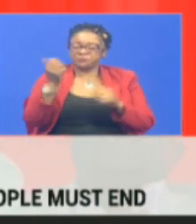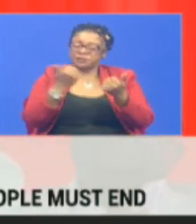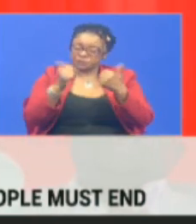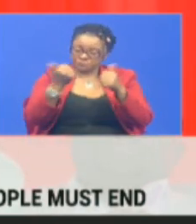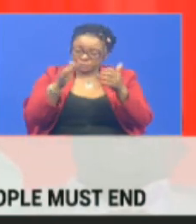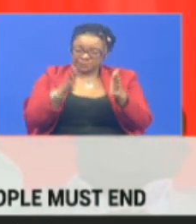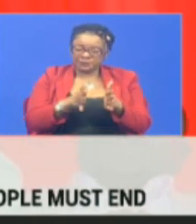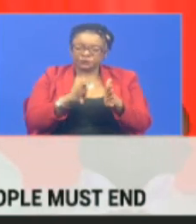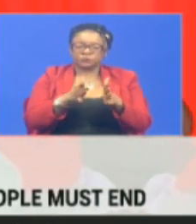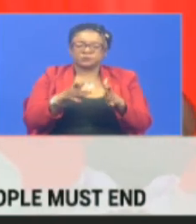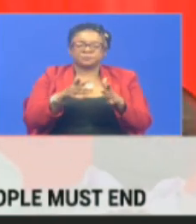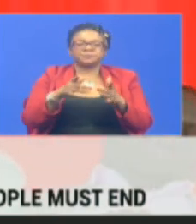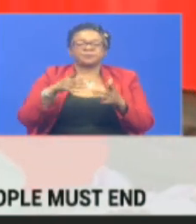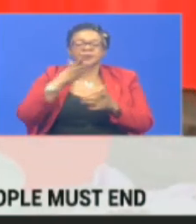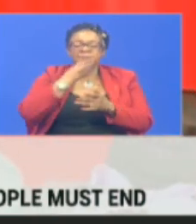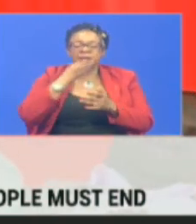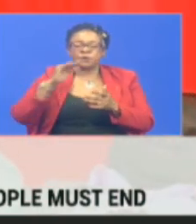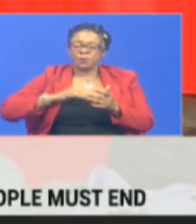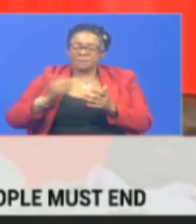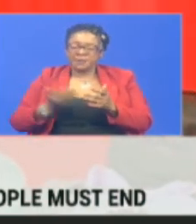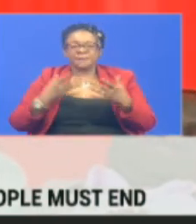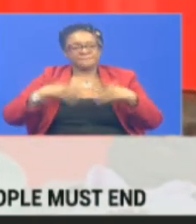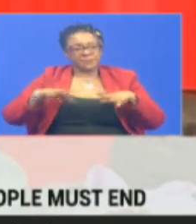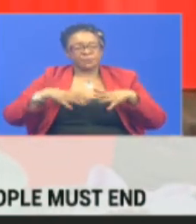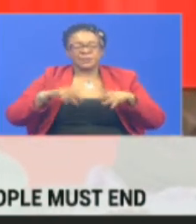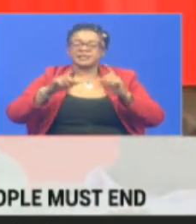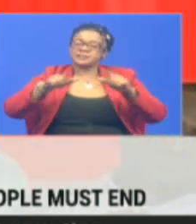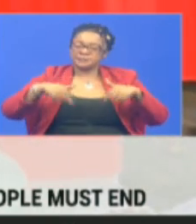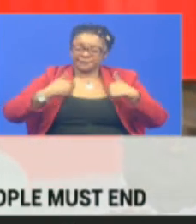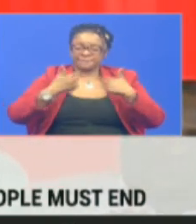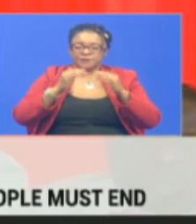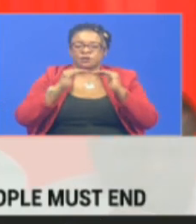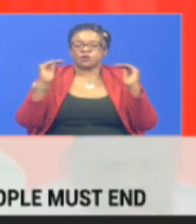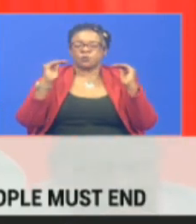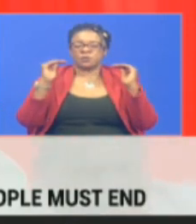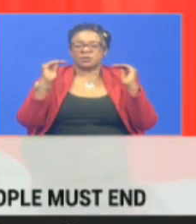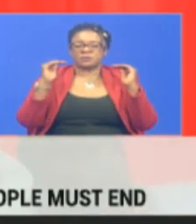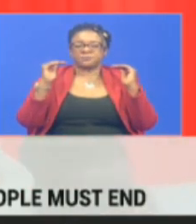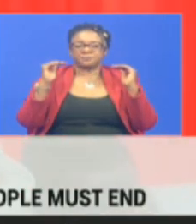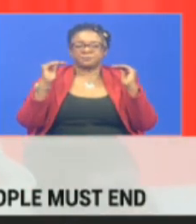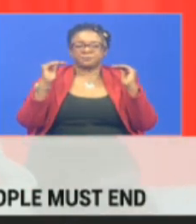are sportswomen, they are sports people, and they deserve equal treatment.